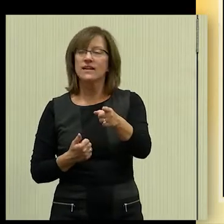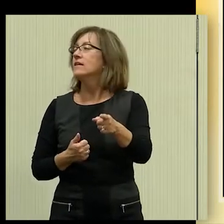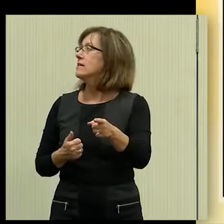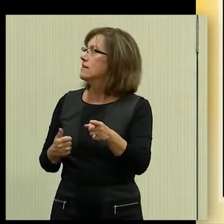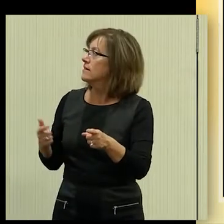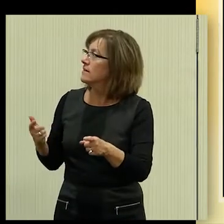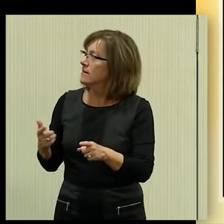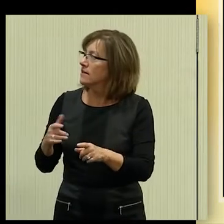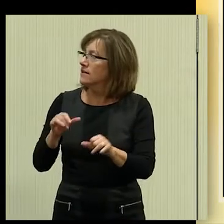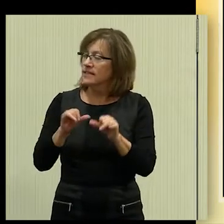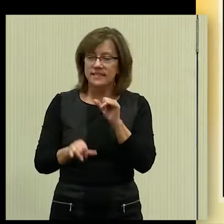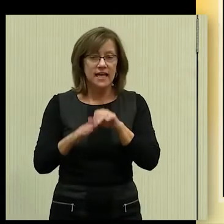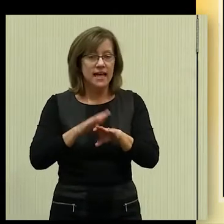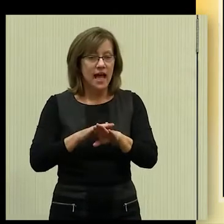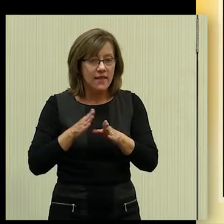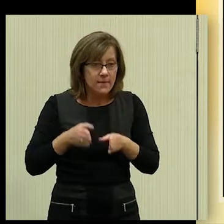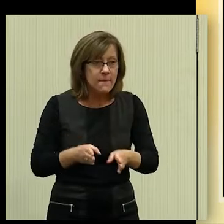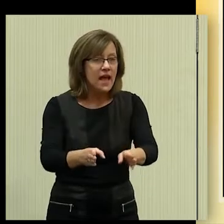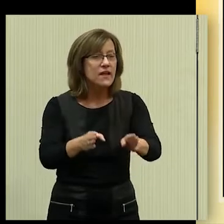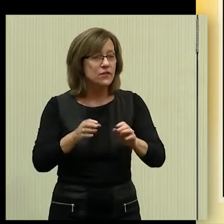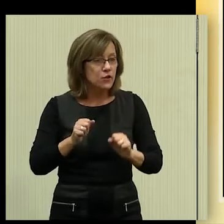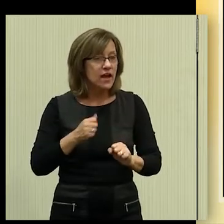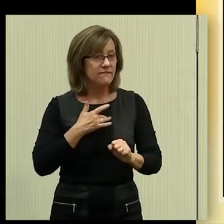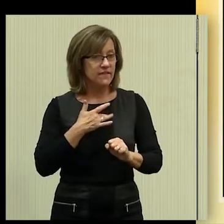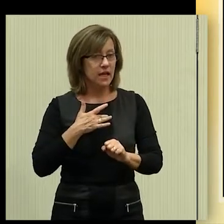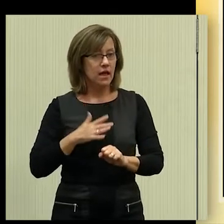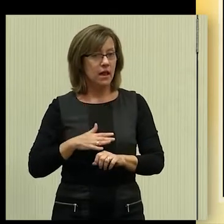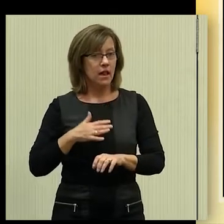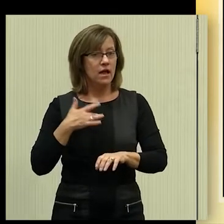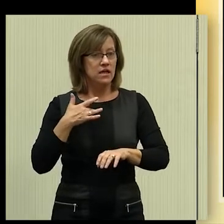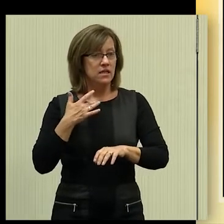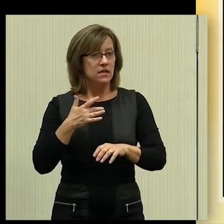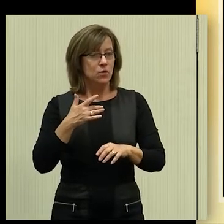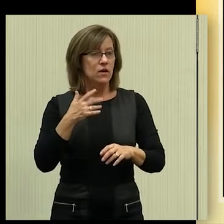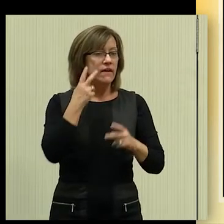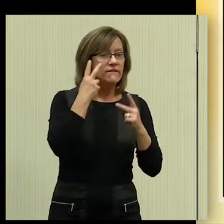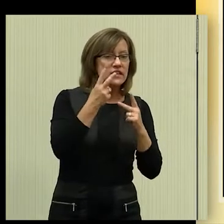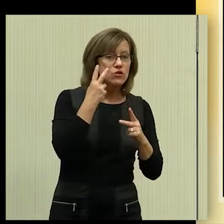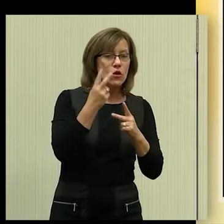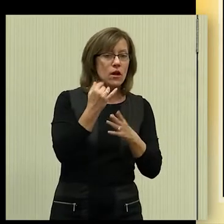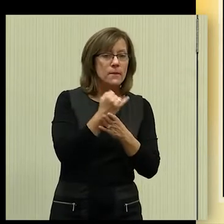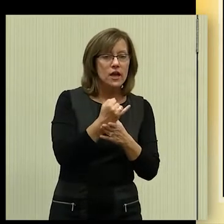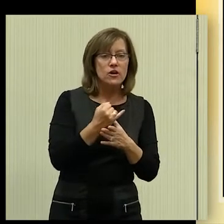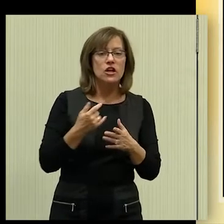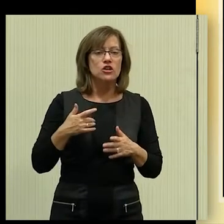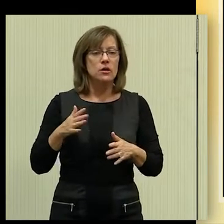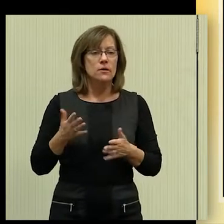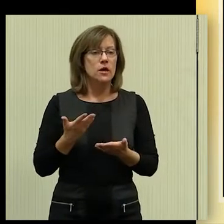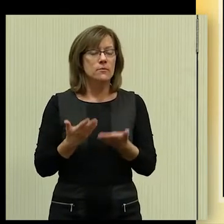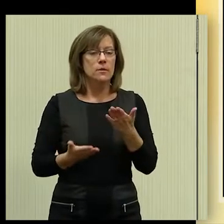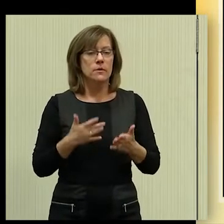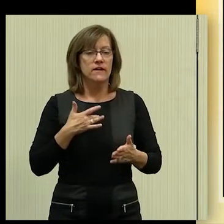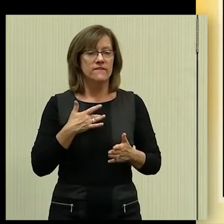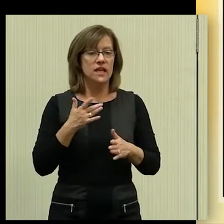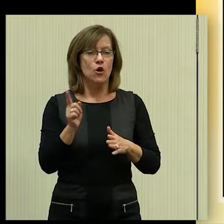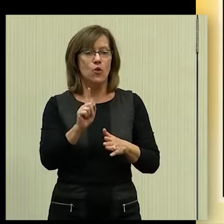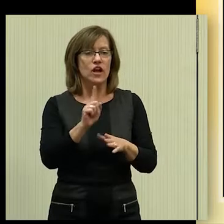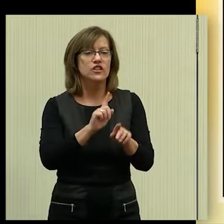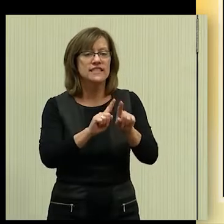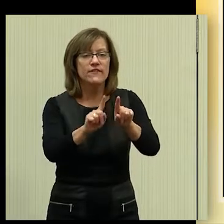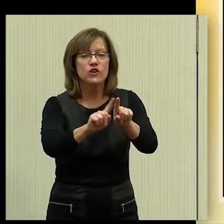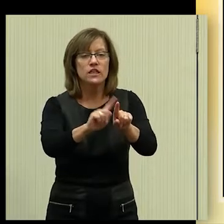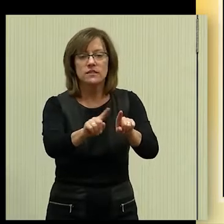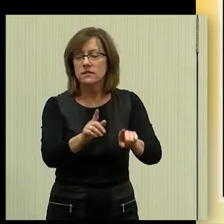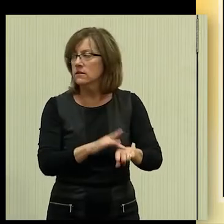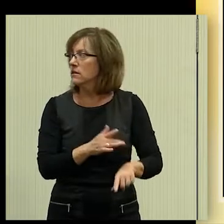Yeah, stay on the path. You can feel it. So if you're a child with visual impairments, you can probably feel where it's different. There's